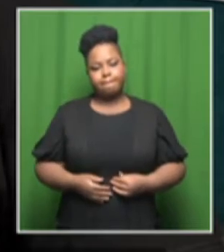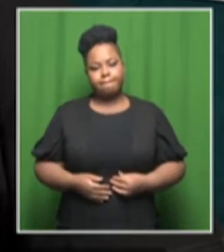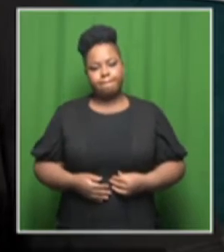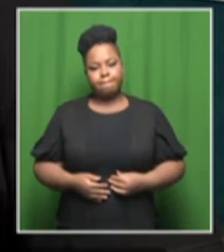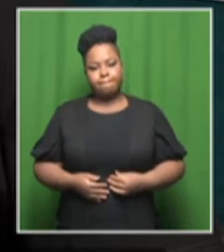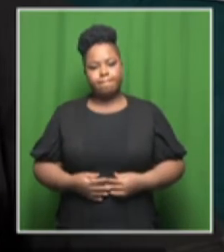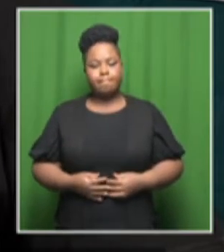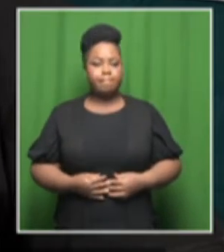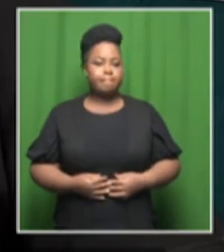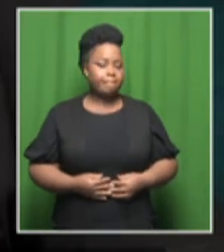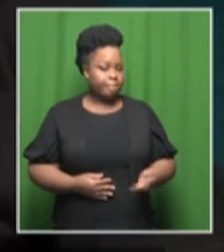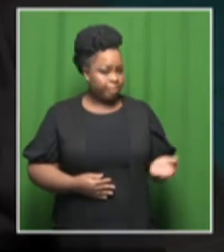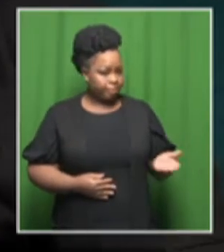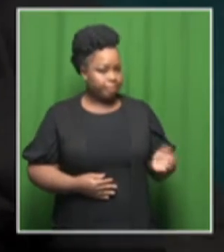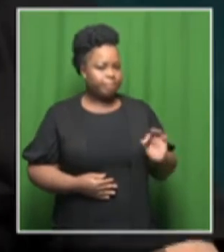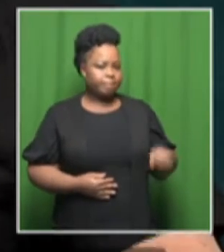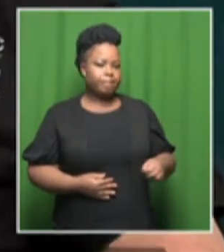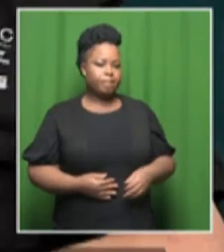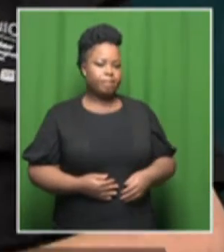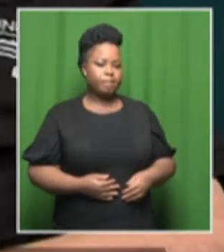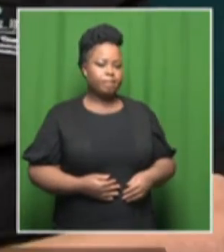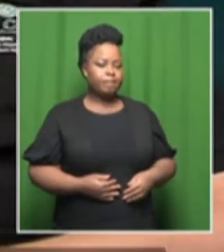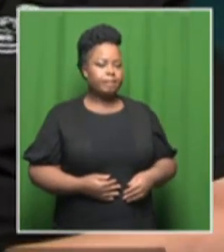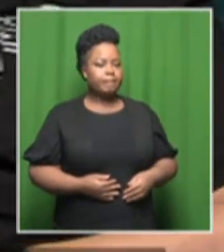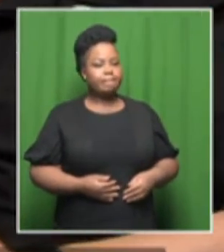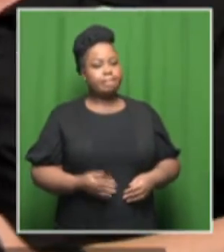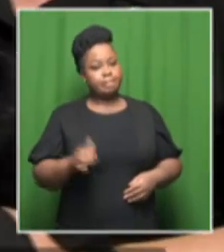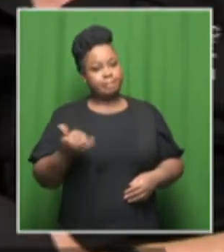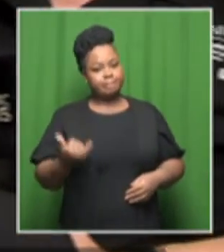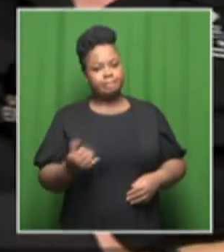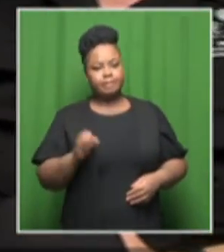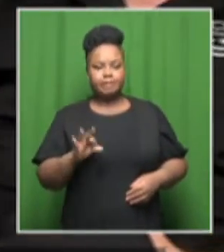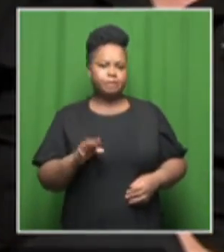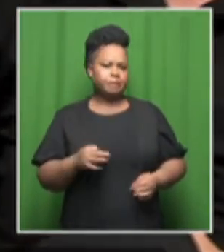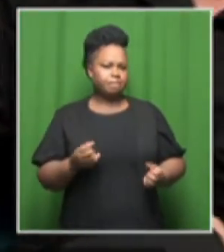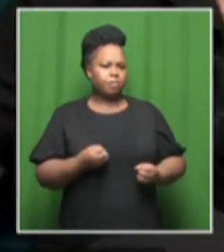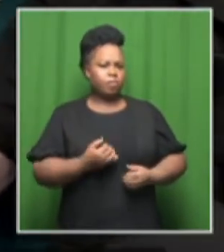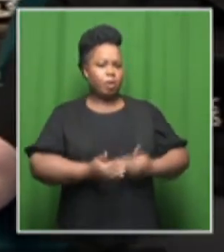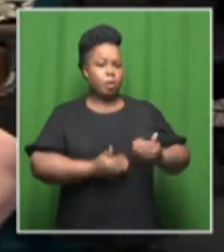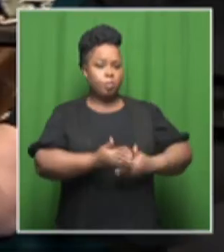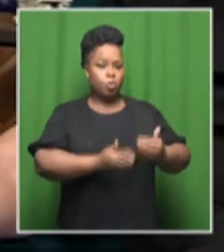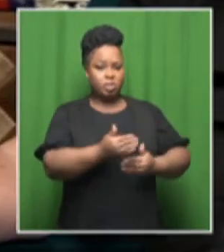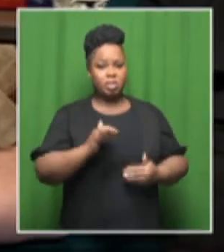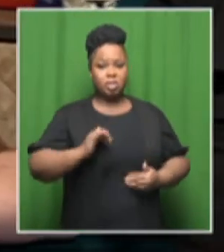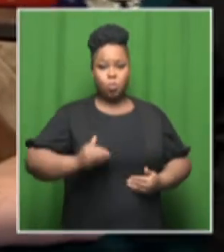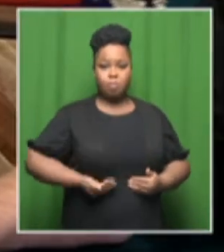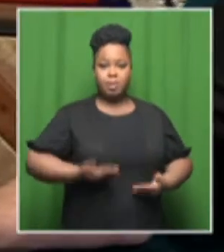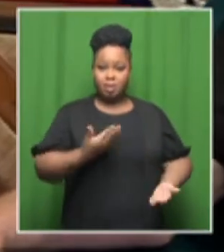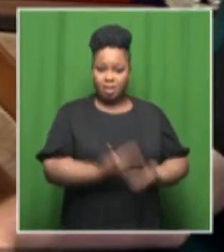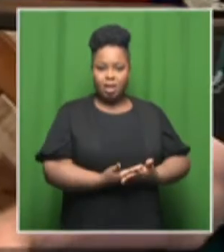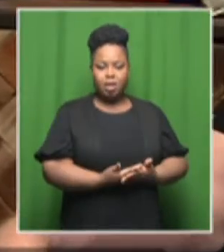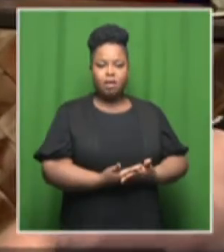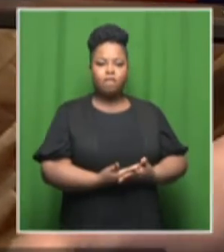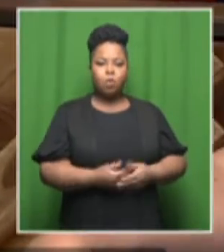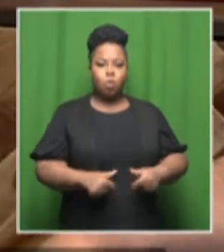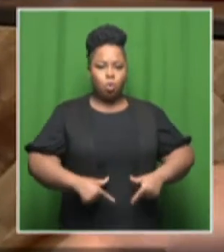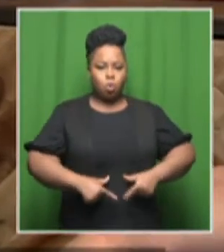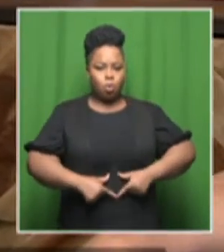follicles. That's one of them. And just in terms of the amount of procedures that a woman can have for freezing their